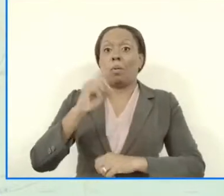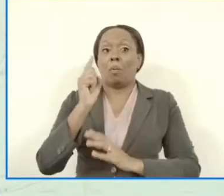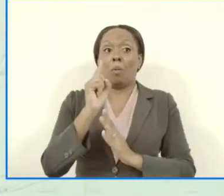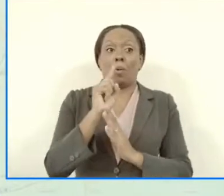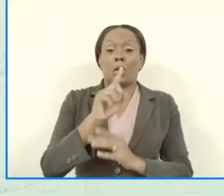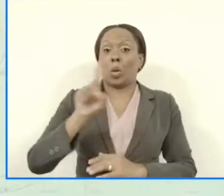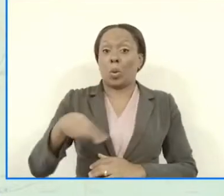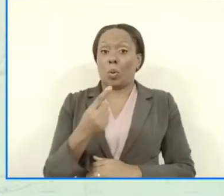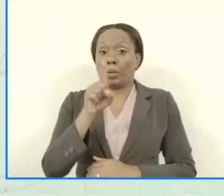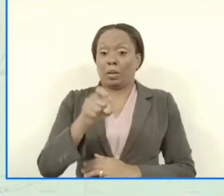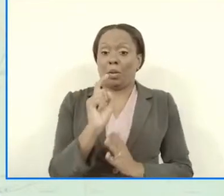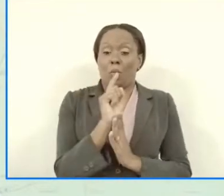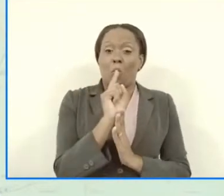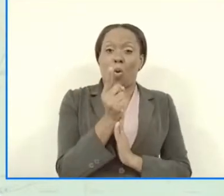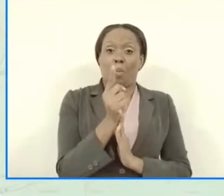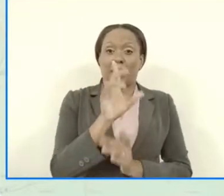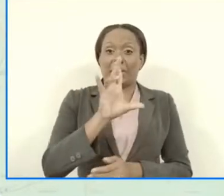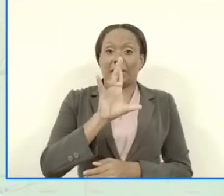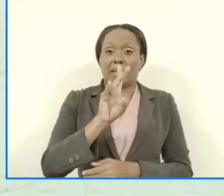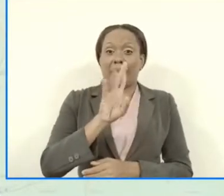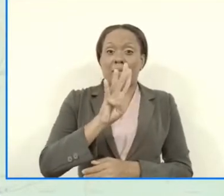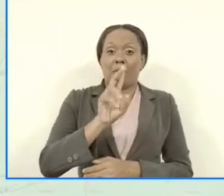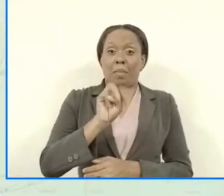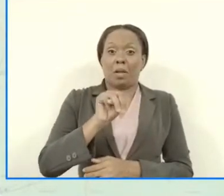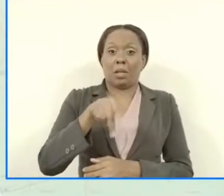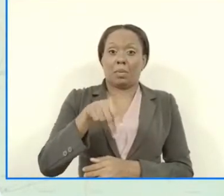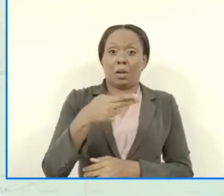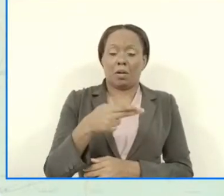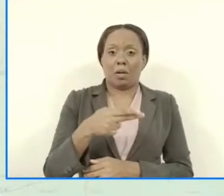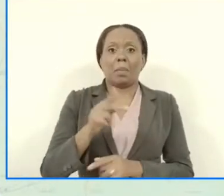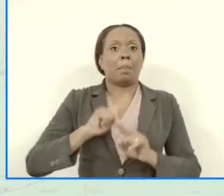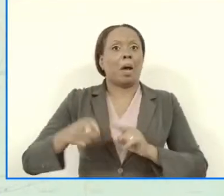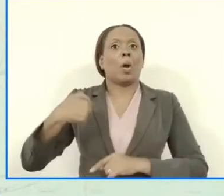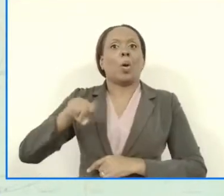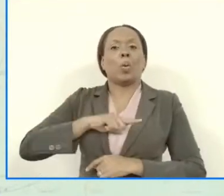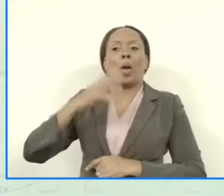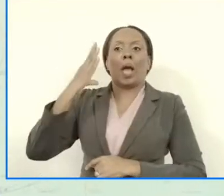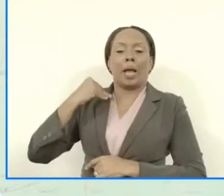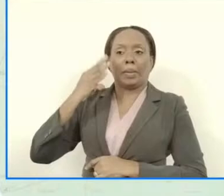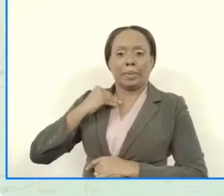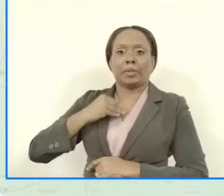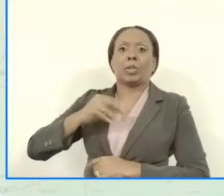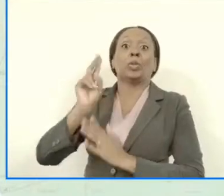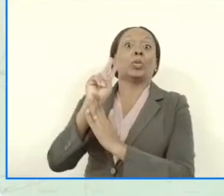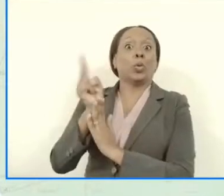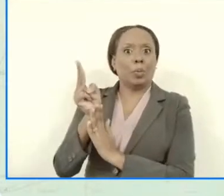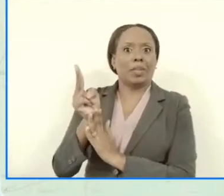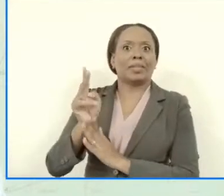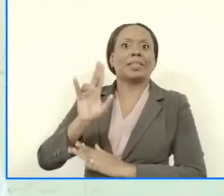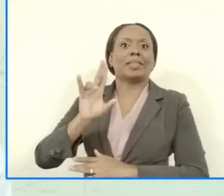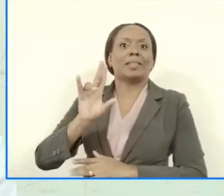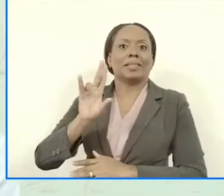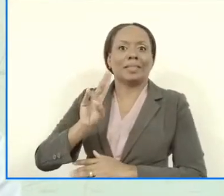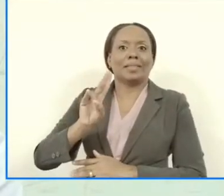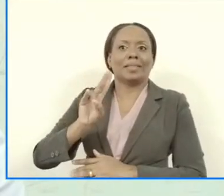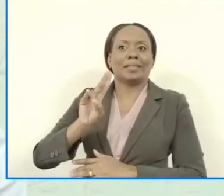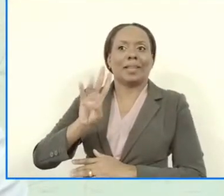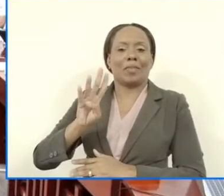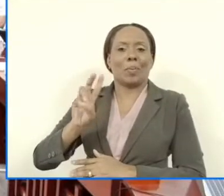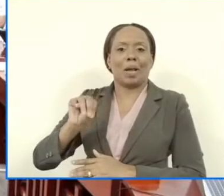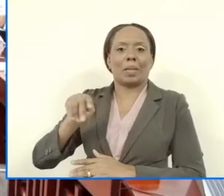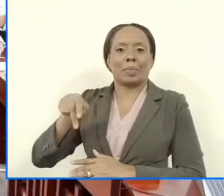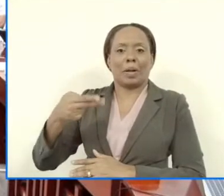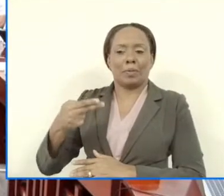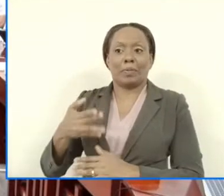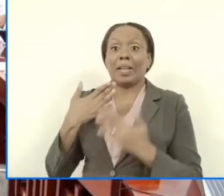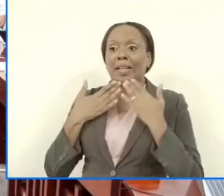minute, it only needs to be 74 miles per hour and greater for 1 minute. We had it double that. Thank you, Minister.